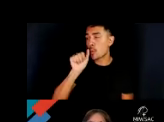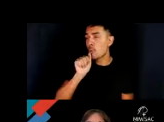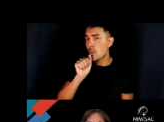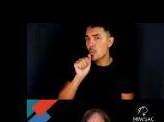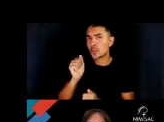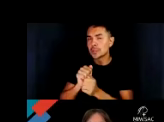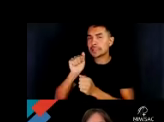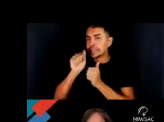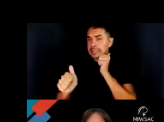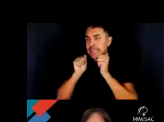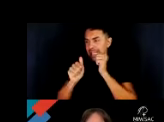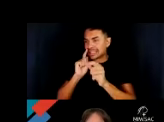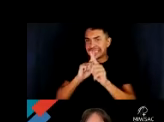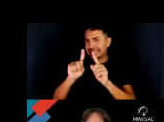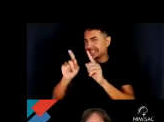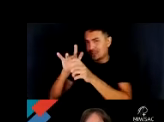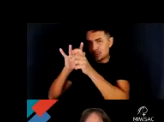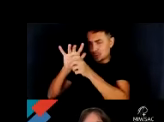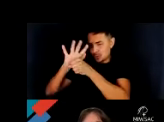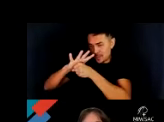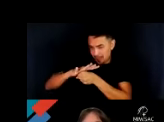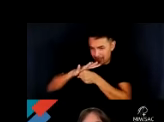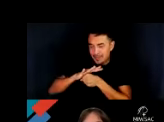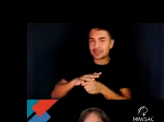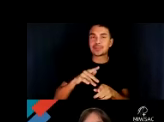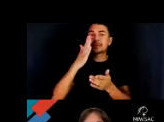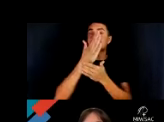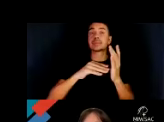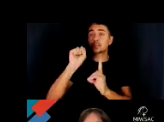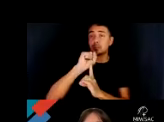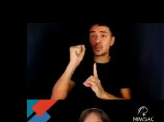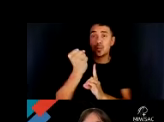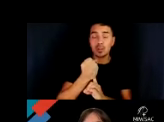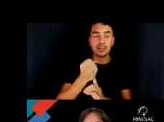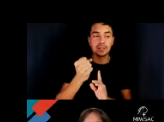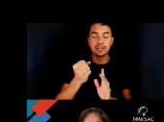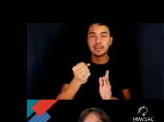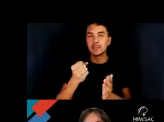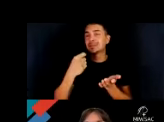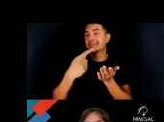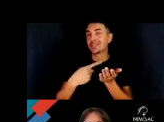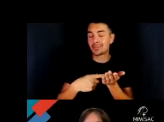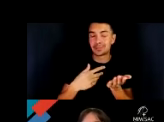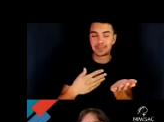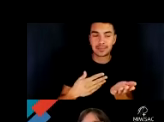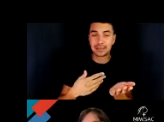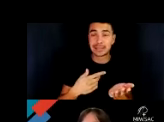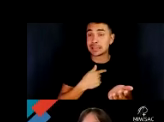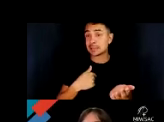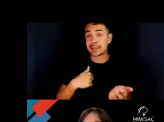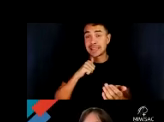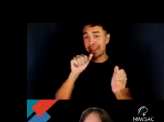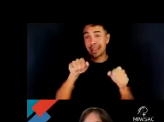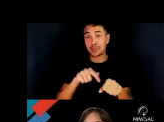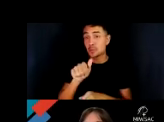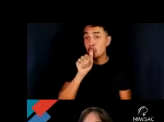get into those situations or illnesses or times where we aren't maybe able to cope, or